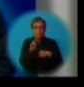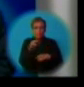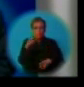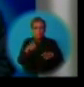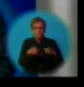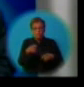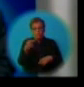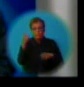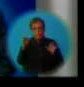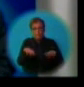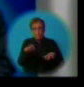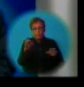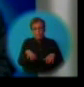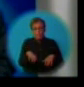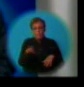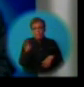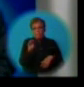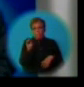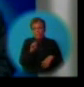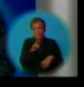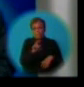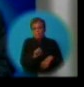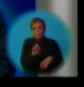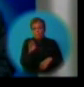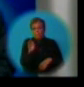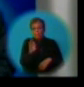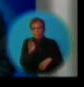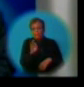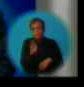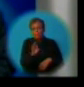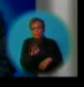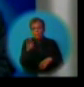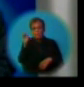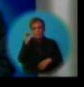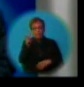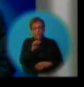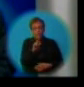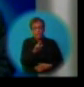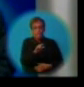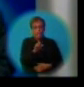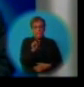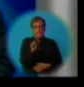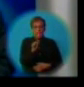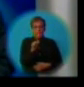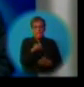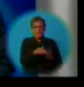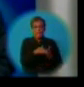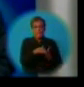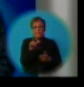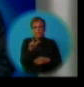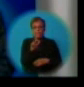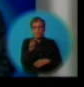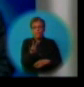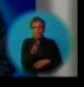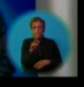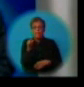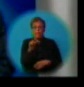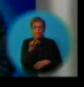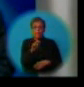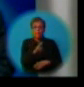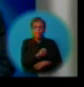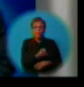due to those heavy showers: St. Michael versus Foundation, Dedan Griffith against Leicester Vaughan, and Garrison against Courage and